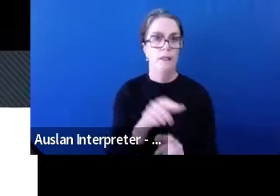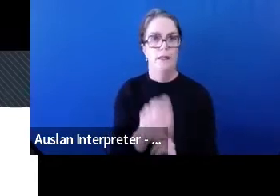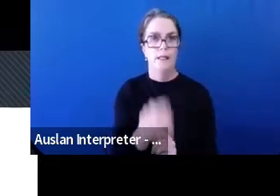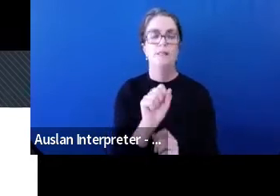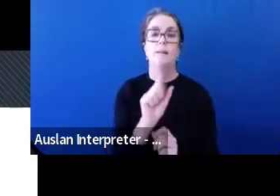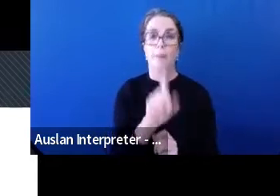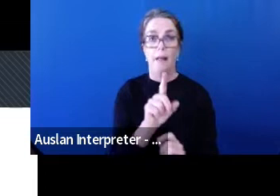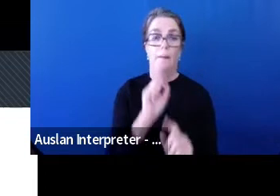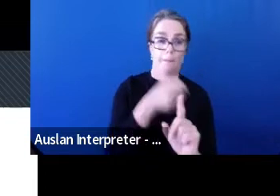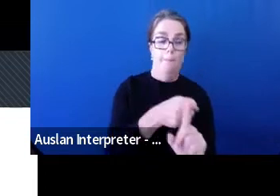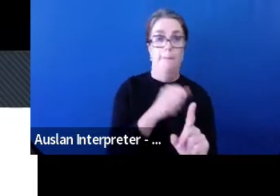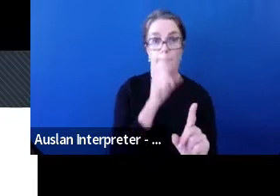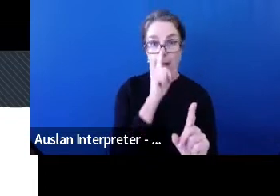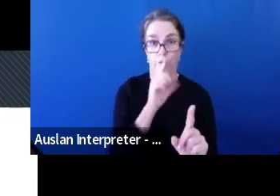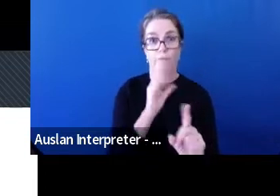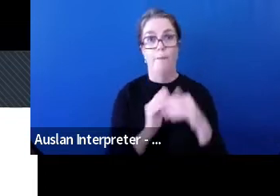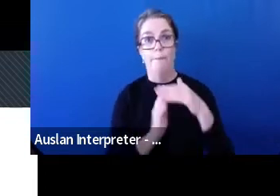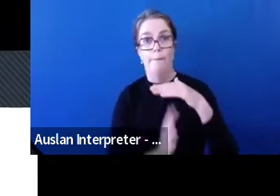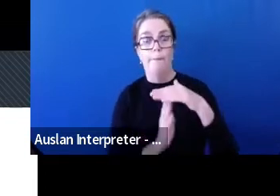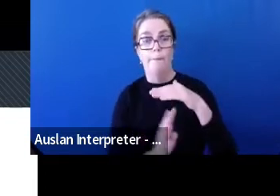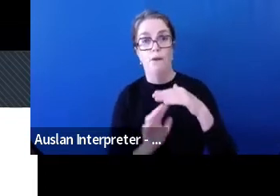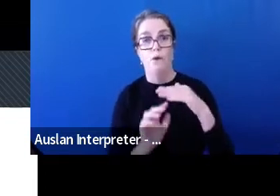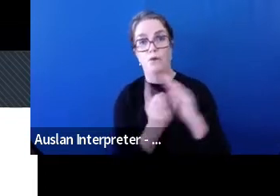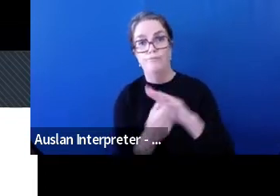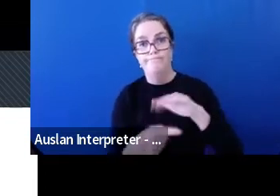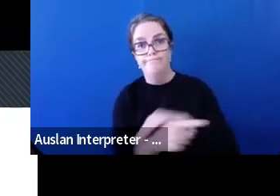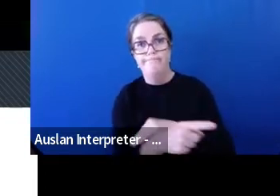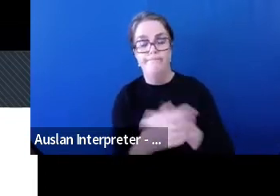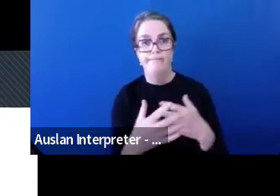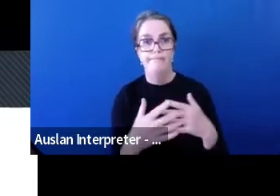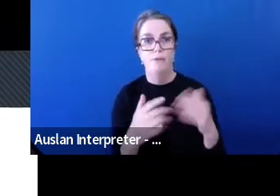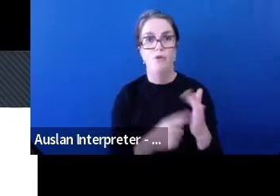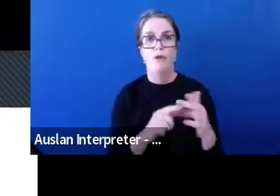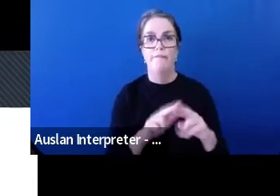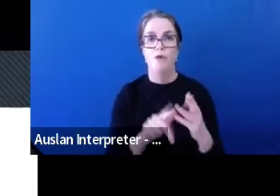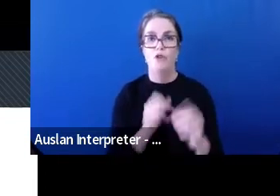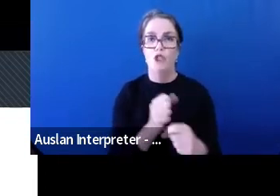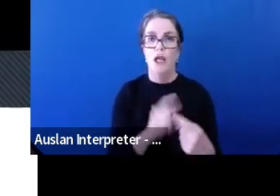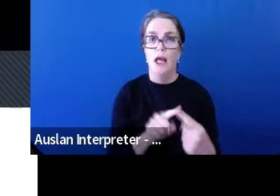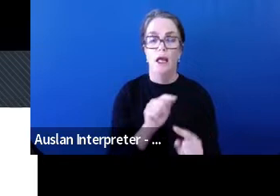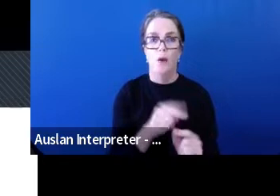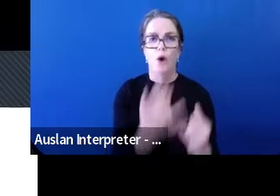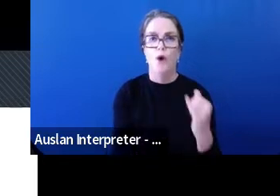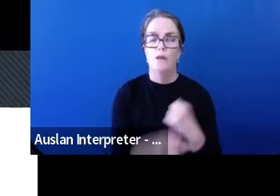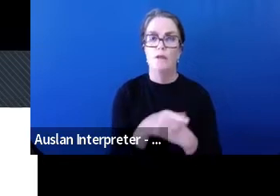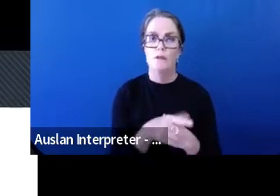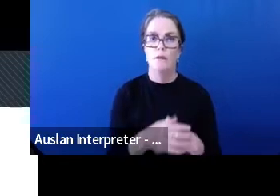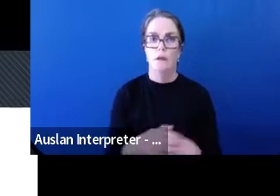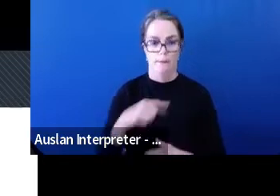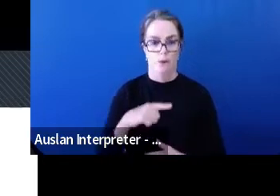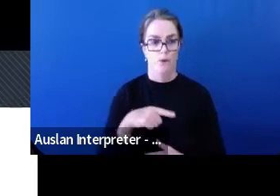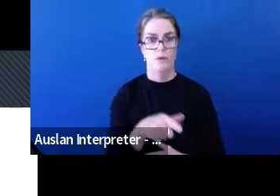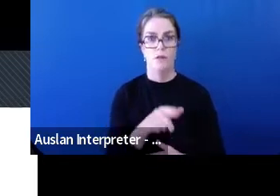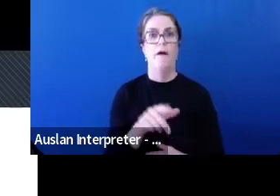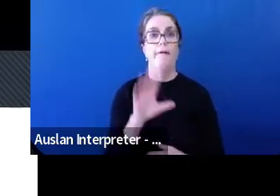refugee background and certain migrant groups even more so, precisely because of their aspirations coming from